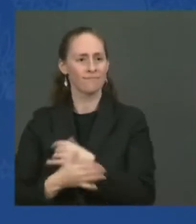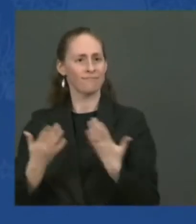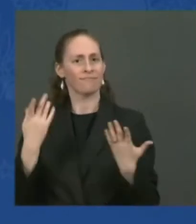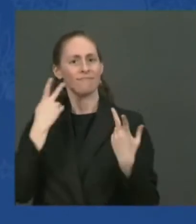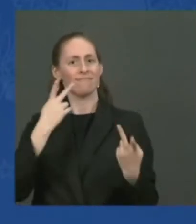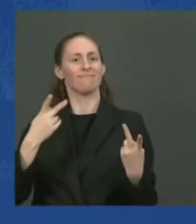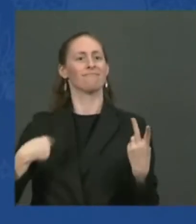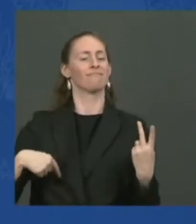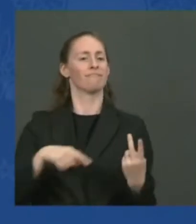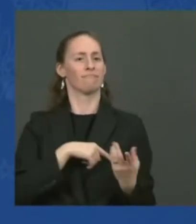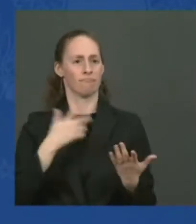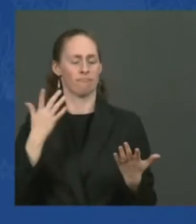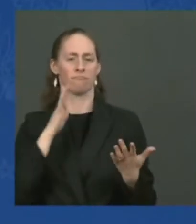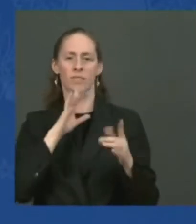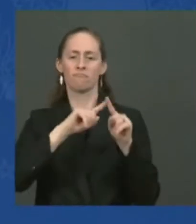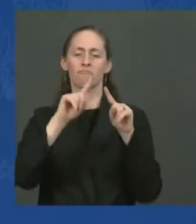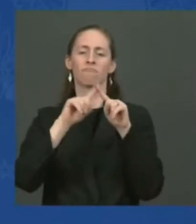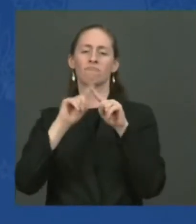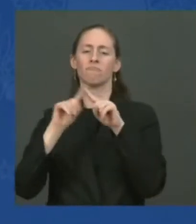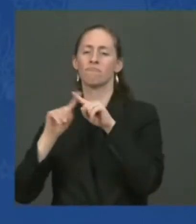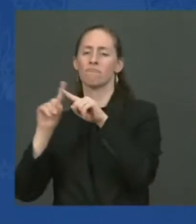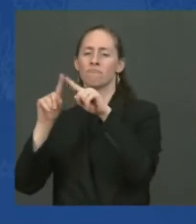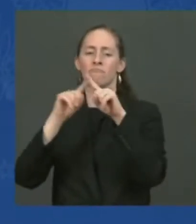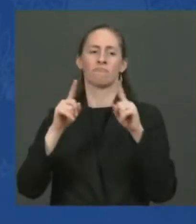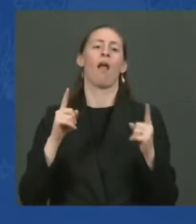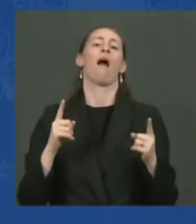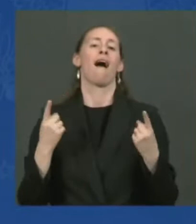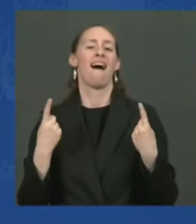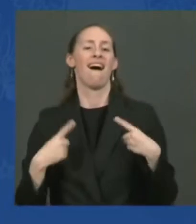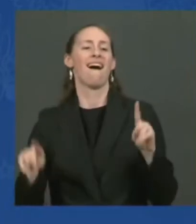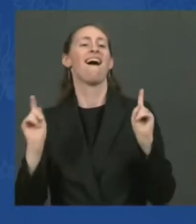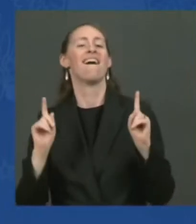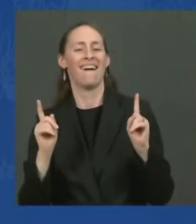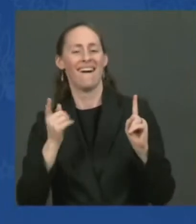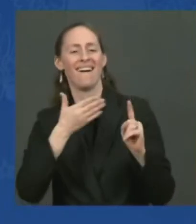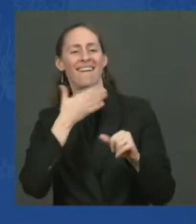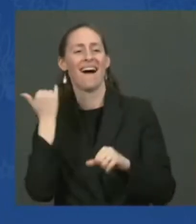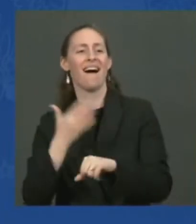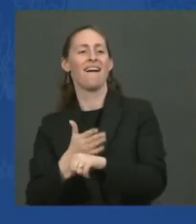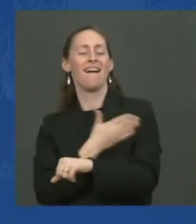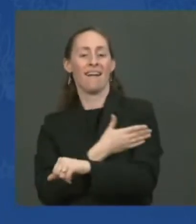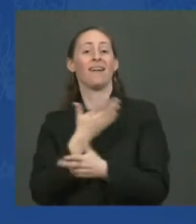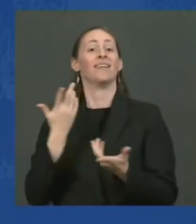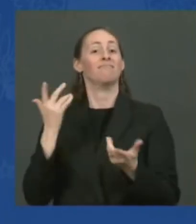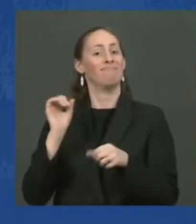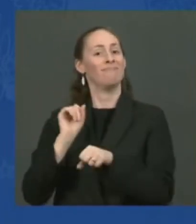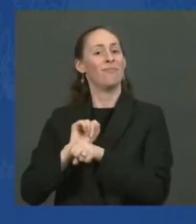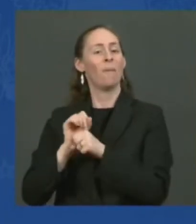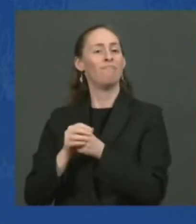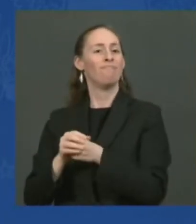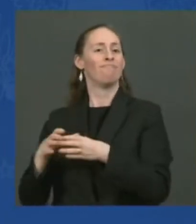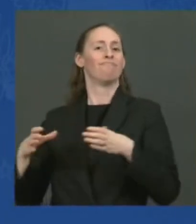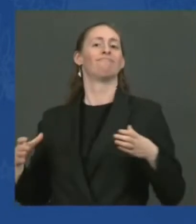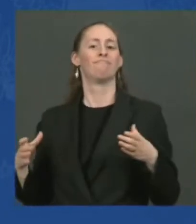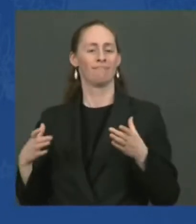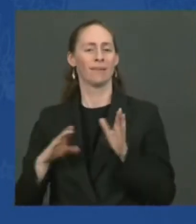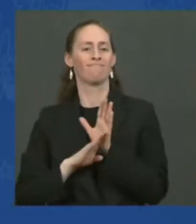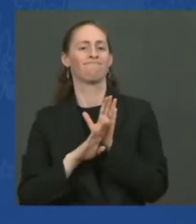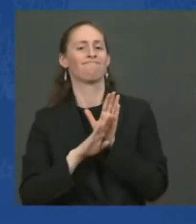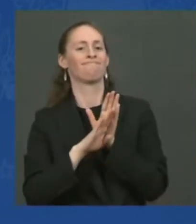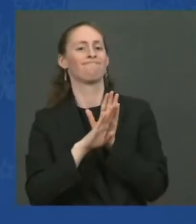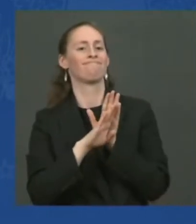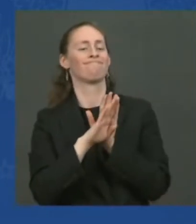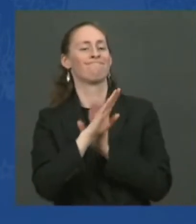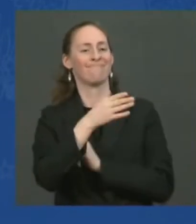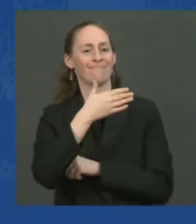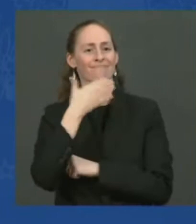because they know this is going to help to create more economic efficiency, more productivity, and maybe lessen that commute for their